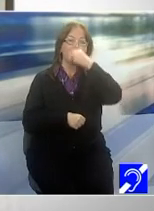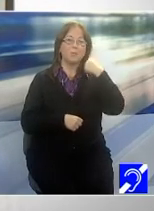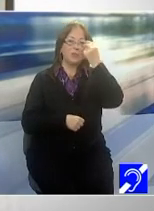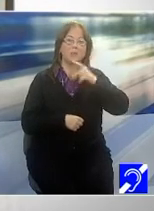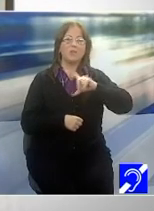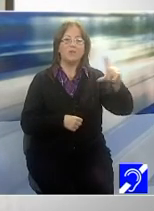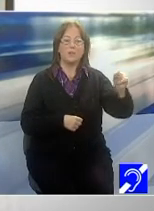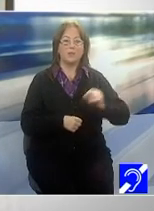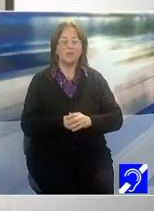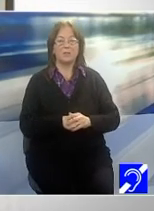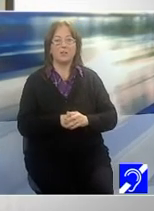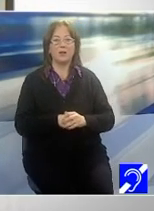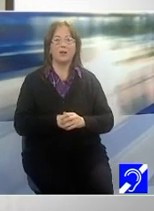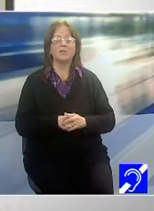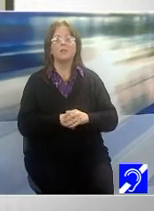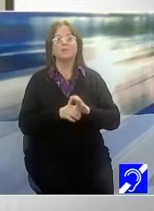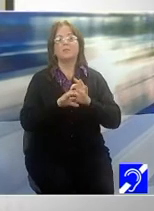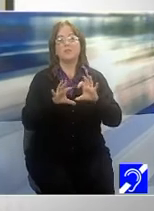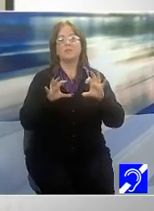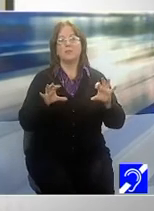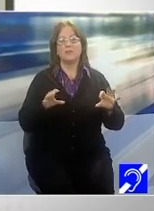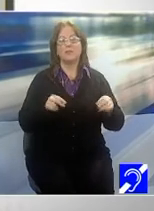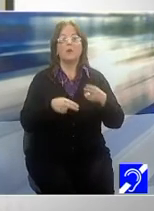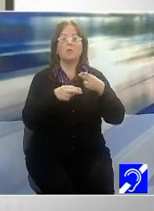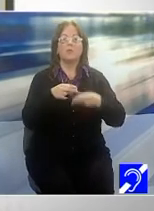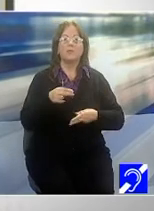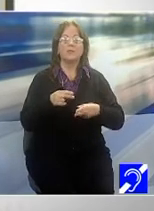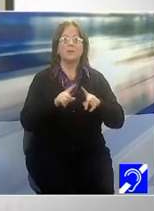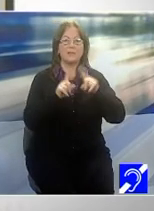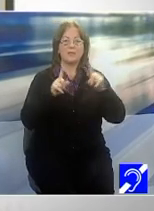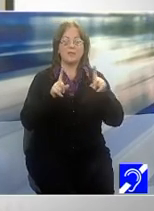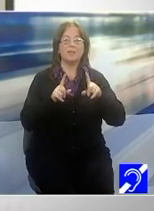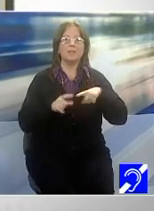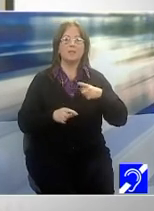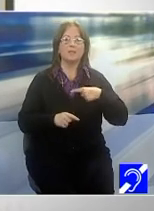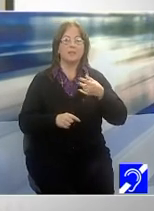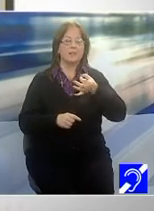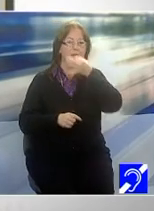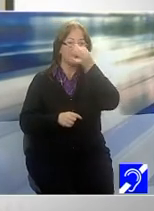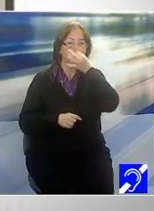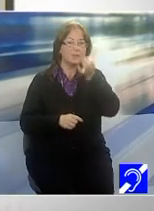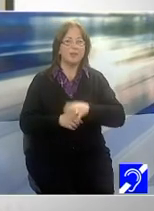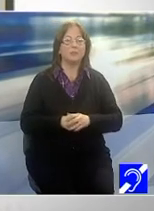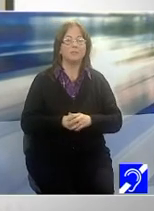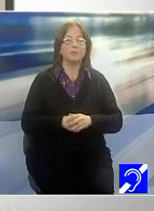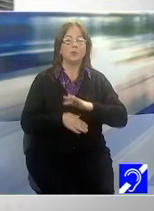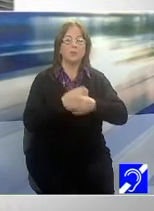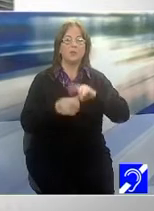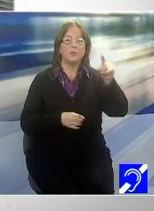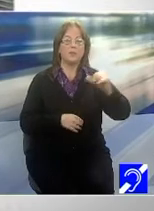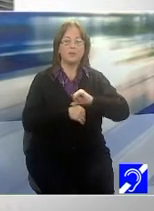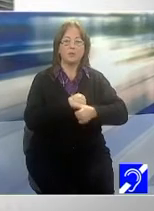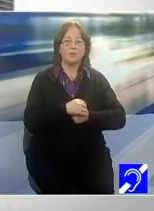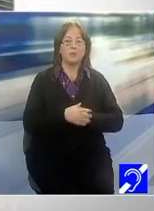vedea inclusiv sâmbătă, după care pleacă la Târgu Mureș. O întrebare pentru